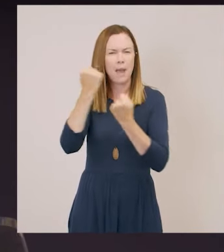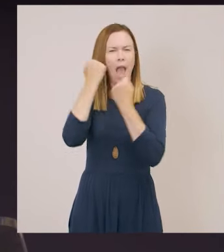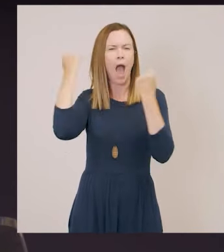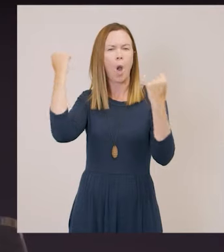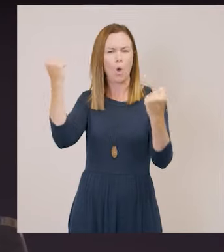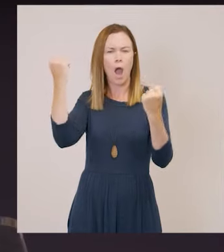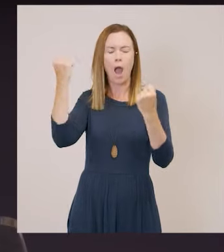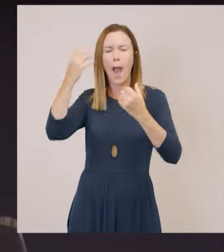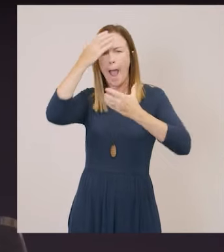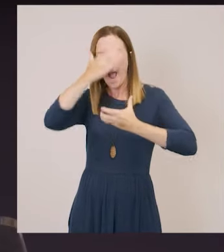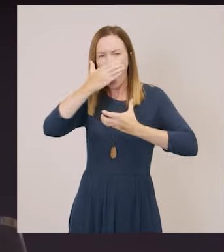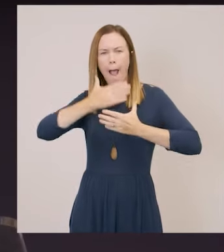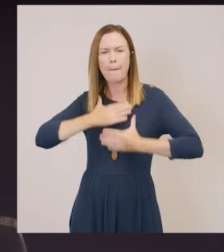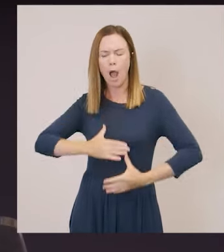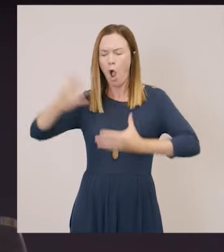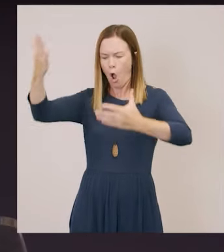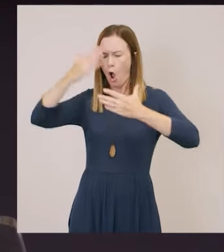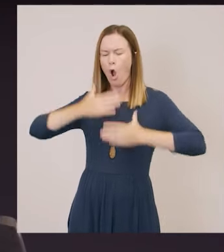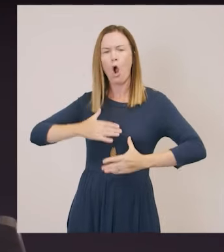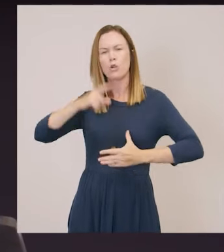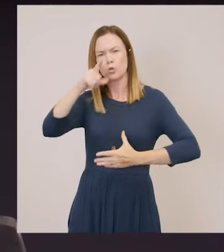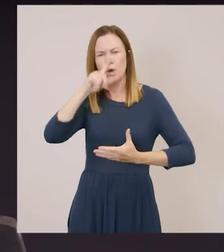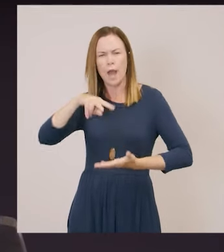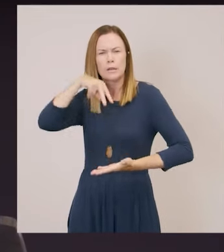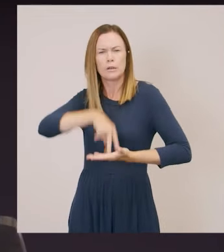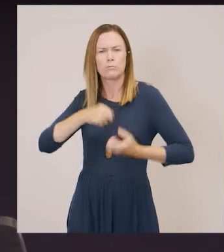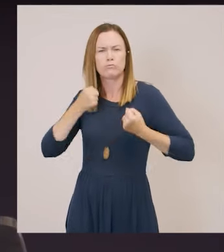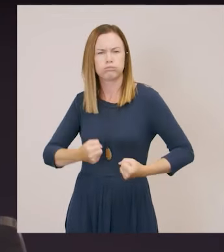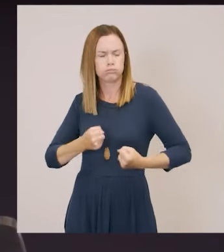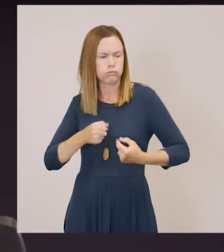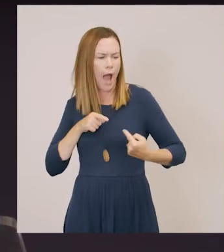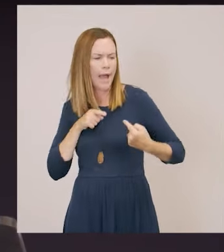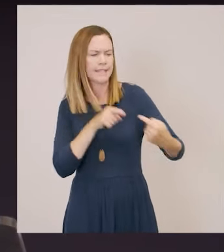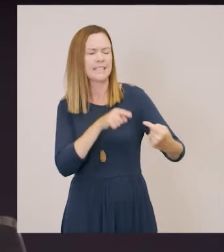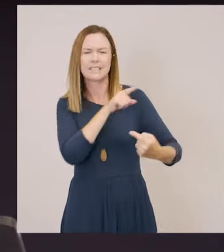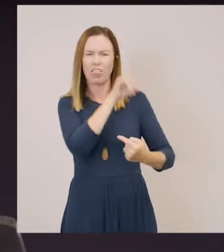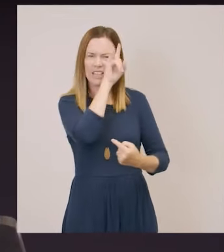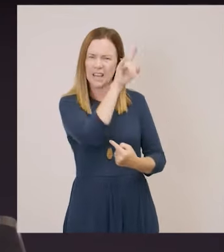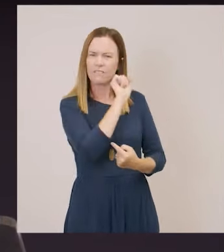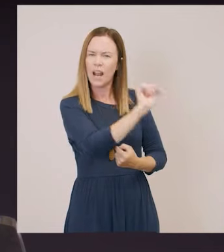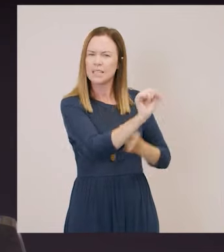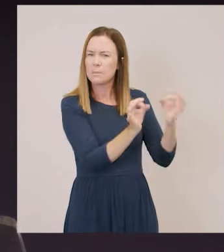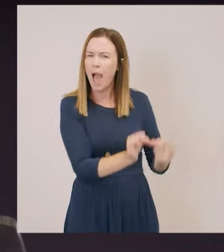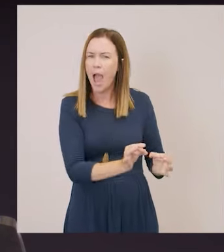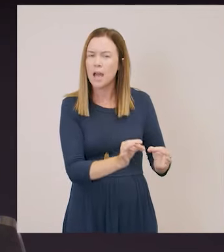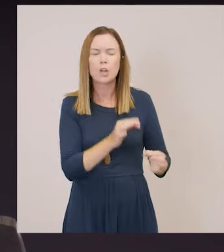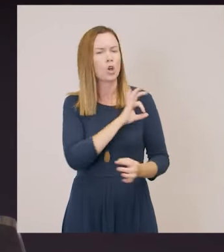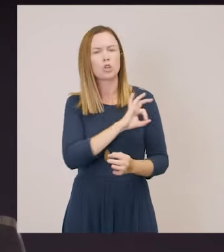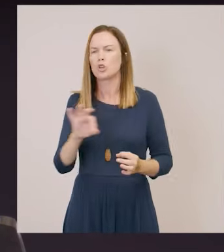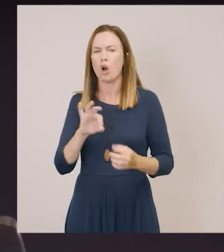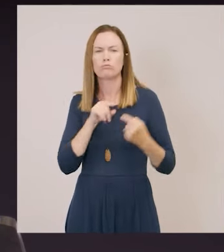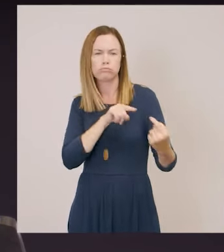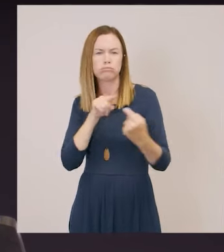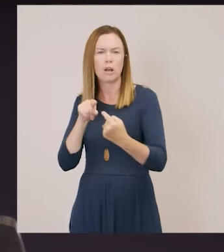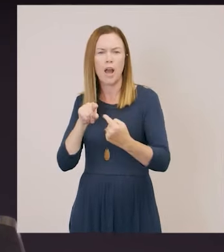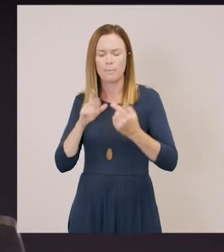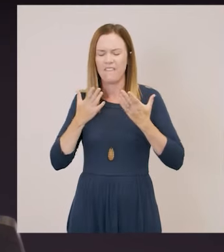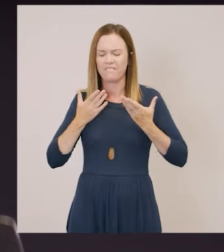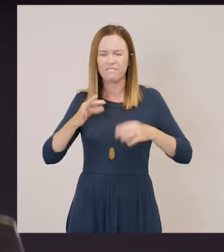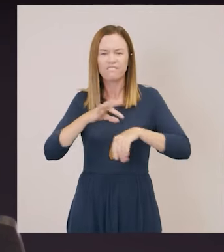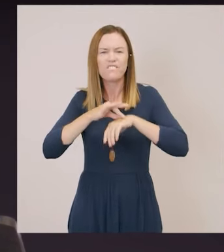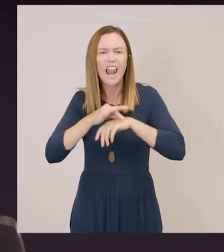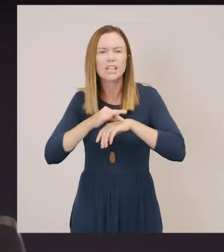God's armor so that you'll be able to stand firm against all strategies of the devil. For we are not fighting against flesh and blood enemies,